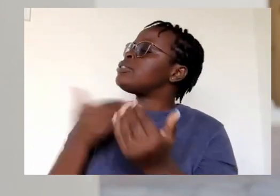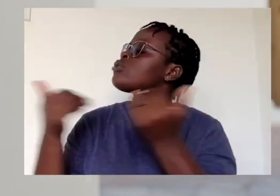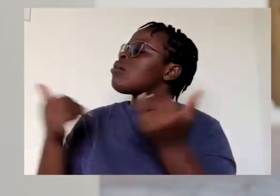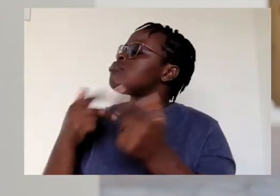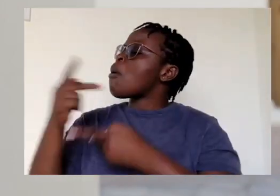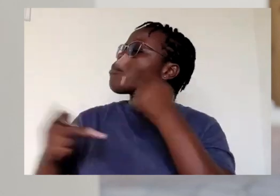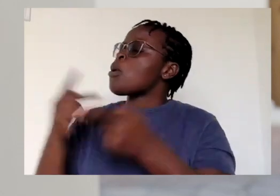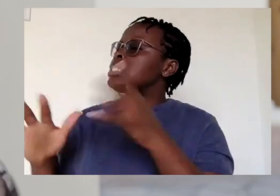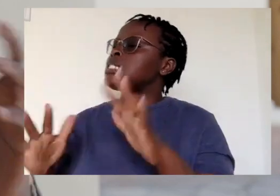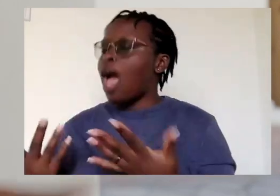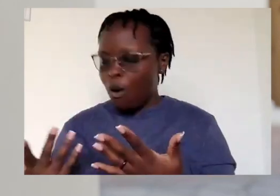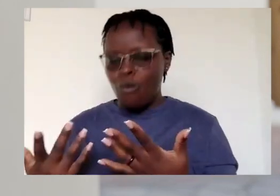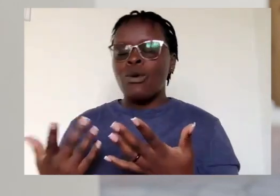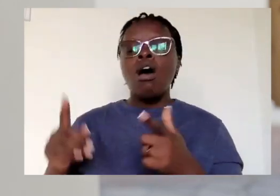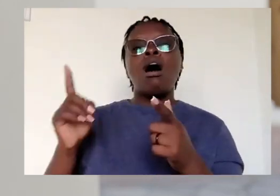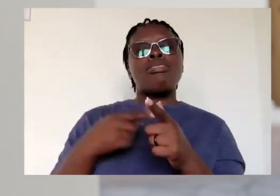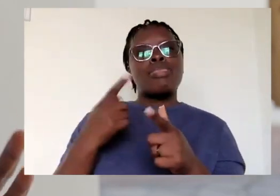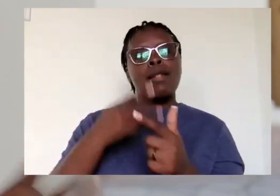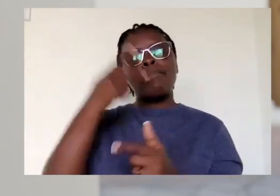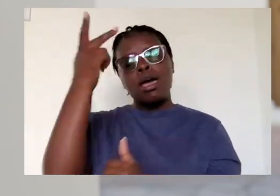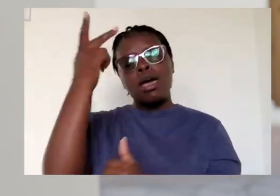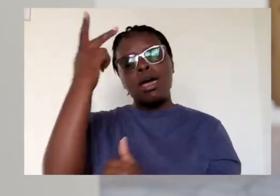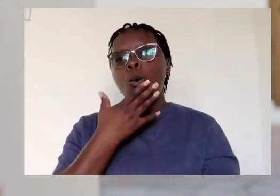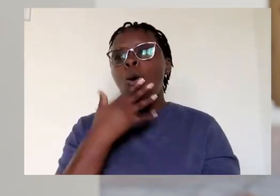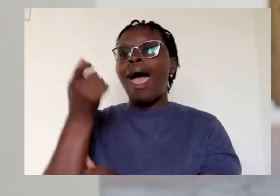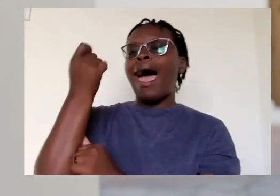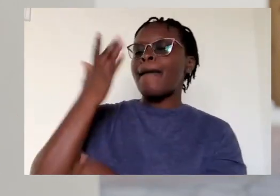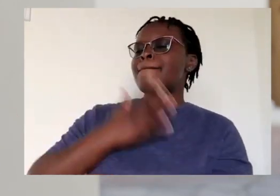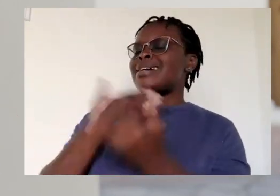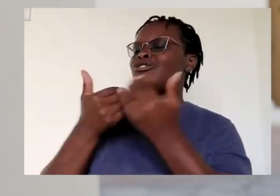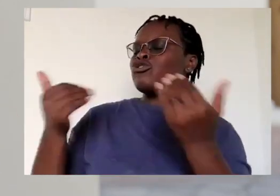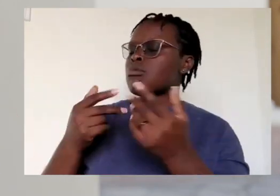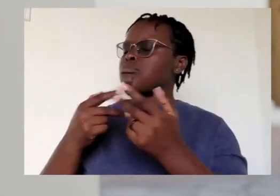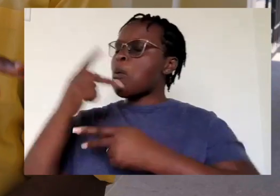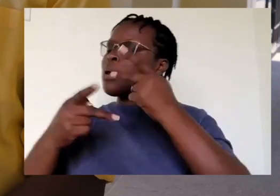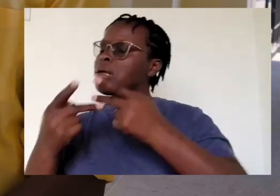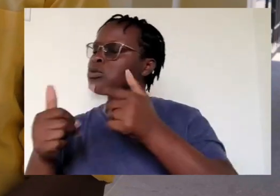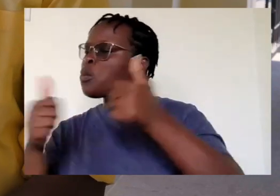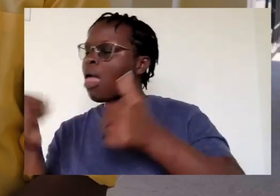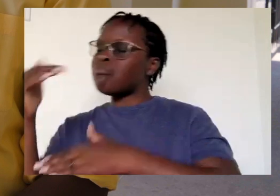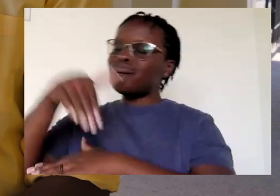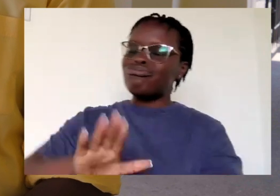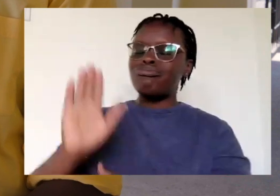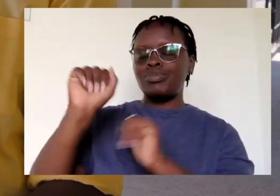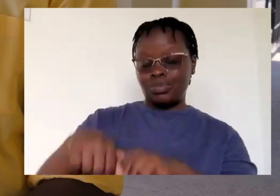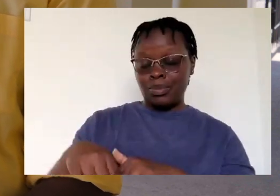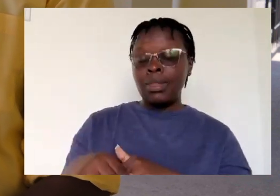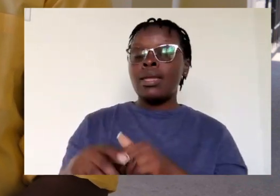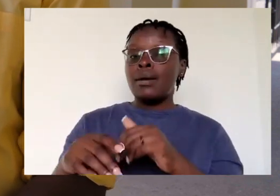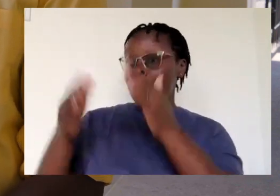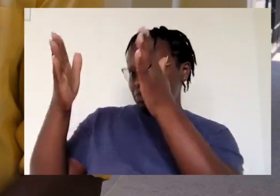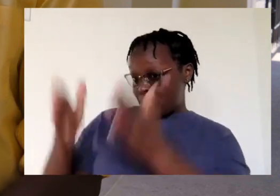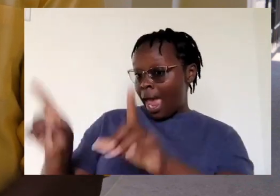busy parent then gets that view, the 360 view of what is happening in their child's life. You yourself are a parent who's very involved